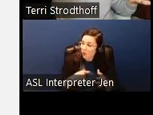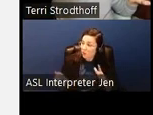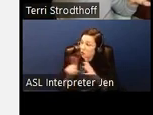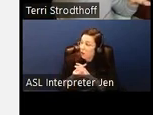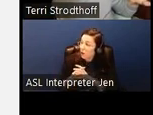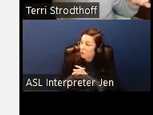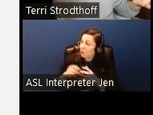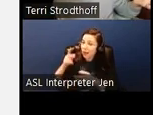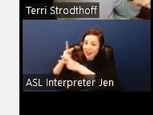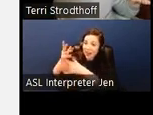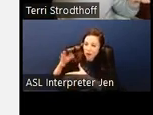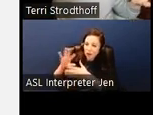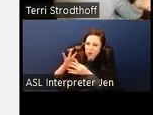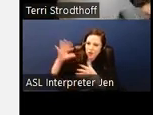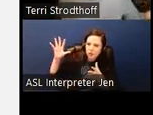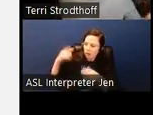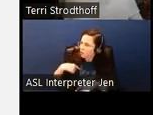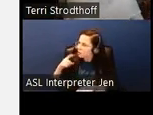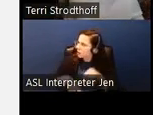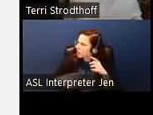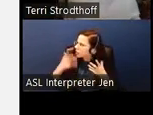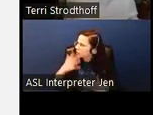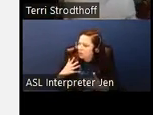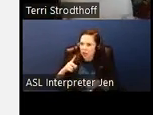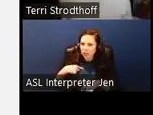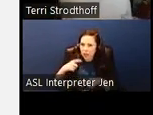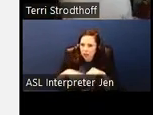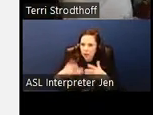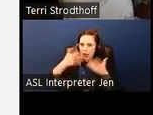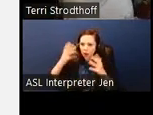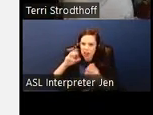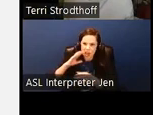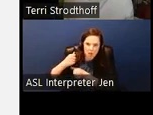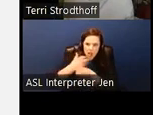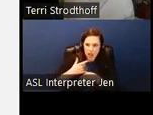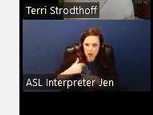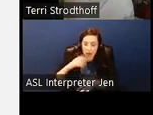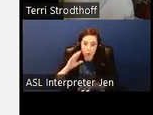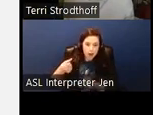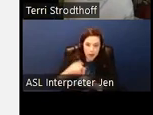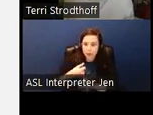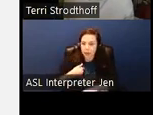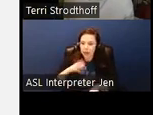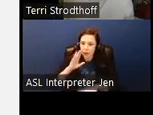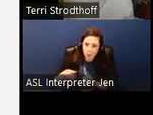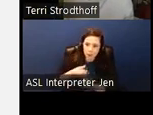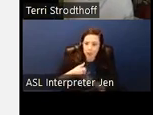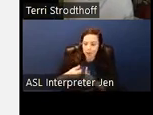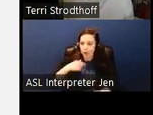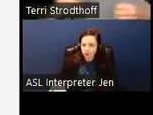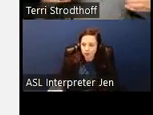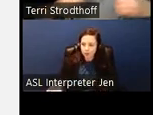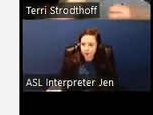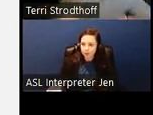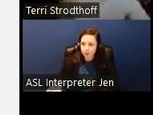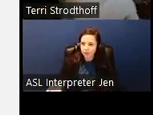caregivers. I can't be sad. I can't be angry. I get yelled at. I get screamed at. I get hit. I get beaten. That when there's